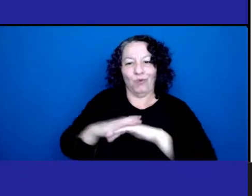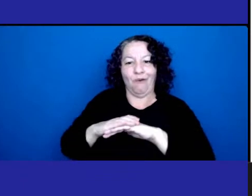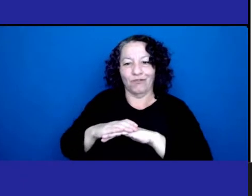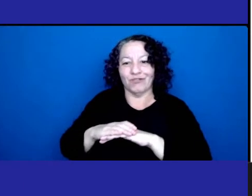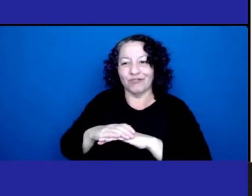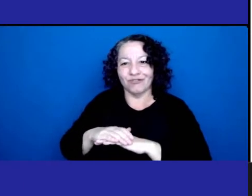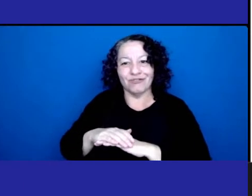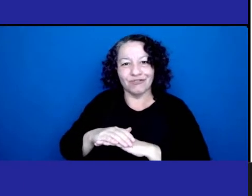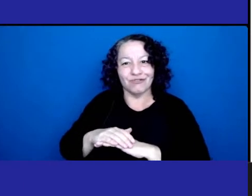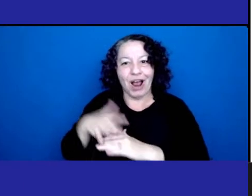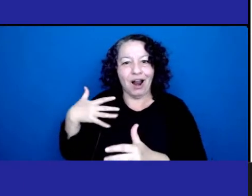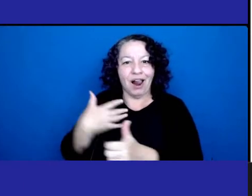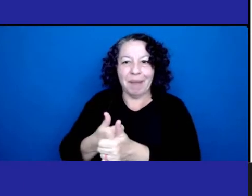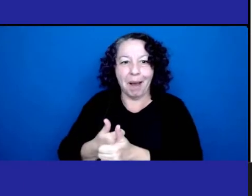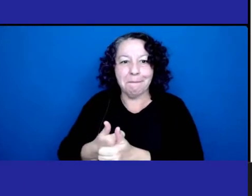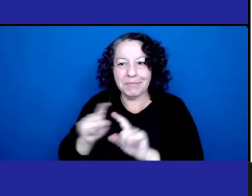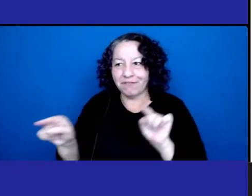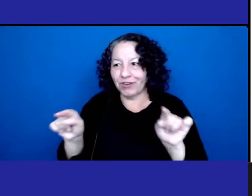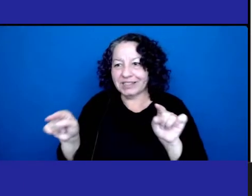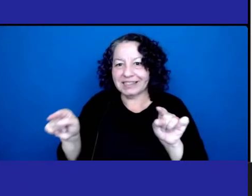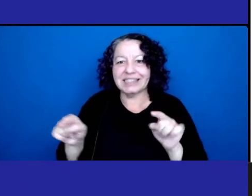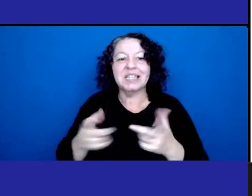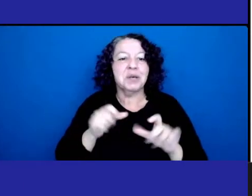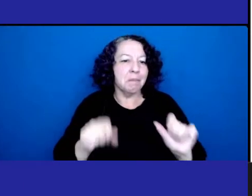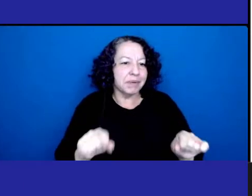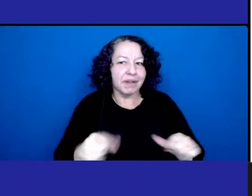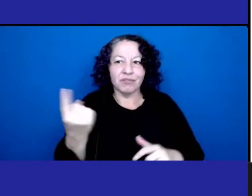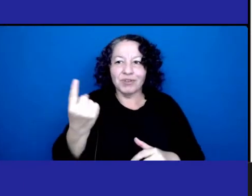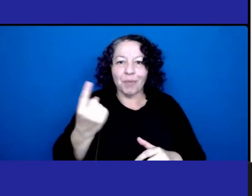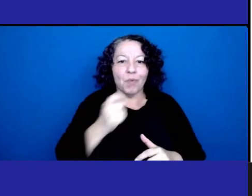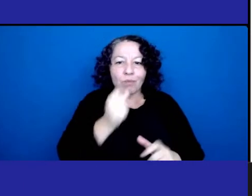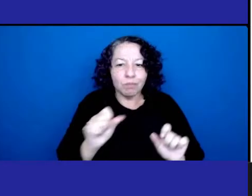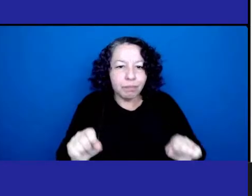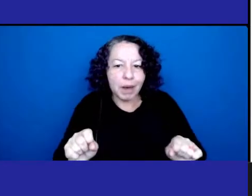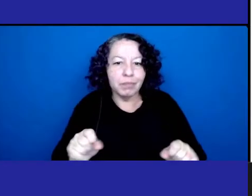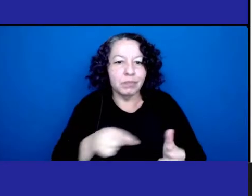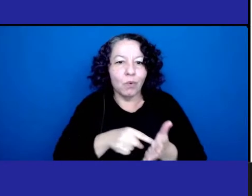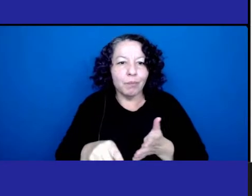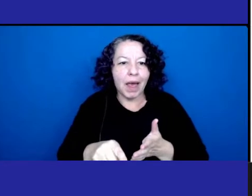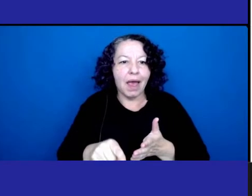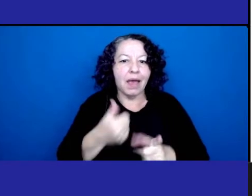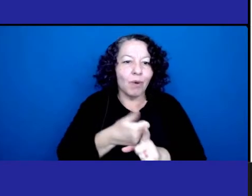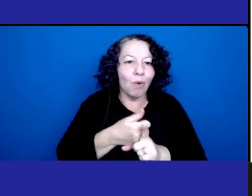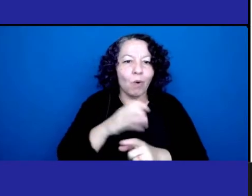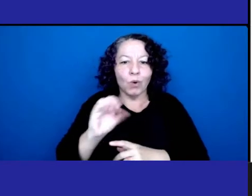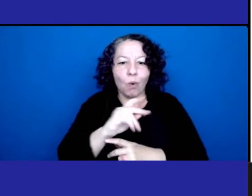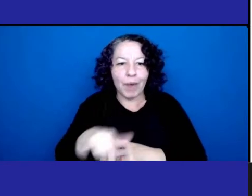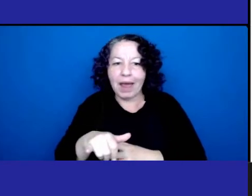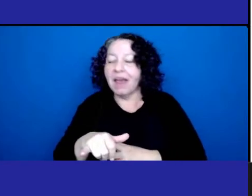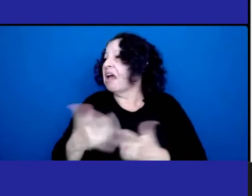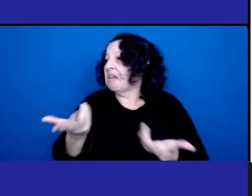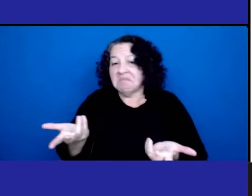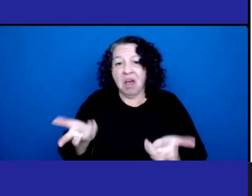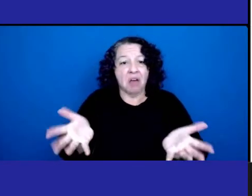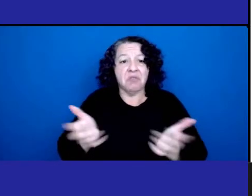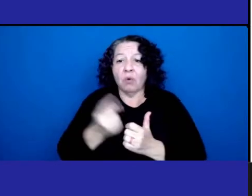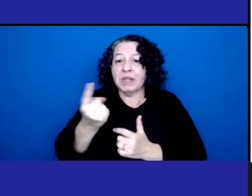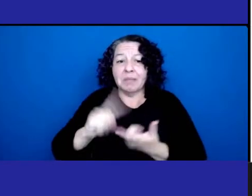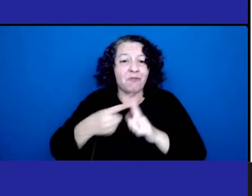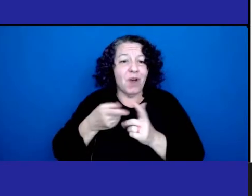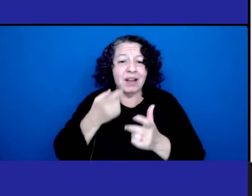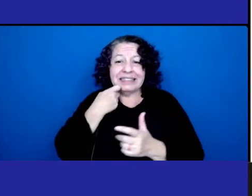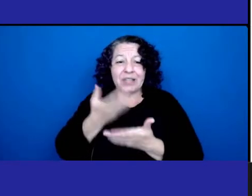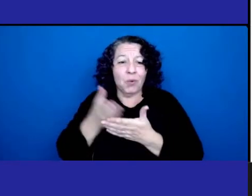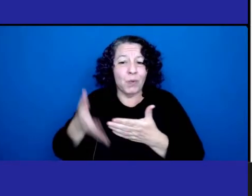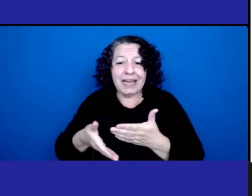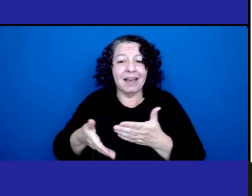possibility that somebody is not going to be able to pay their copay, which I talked to a friend over the weekend with